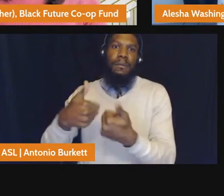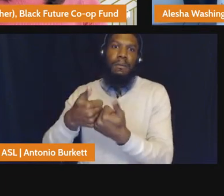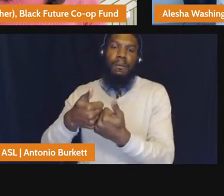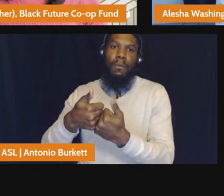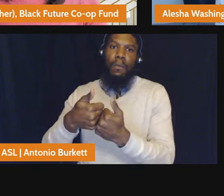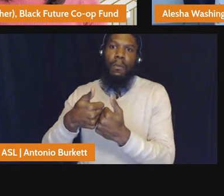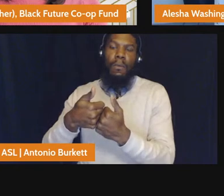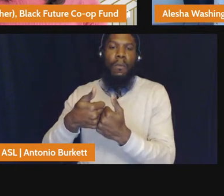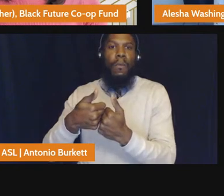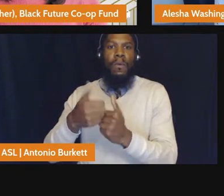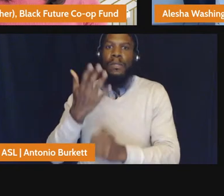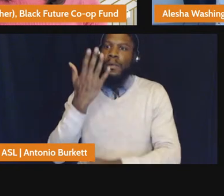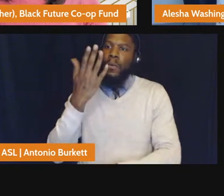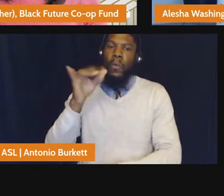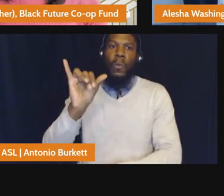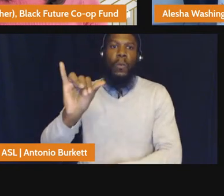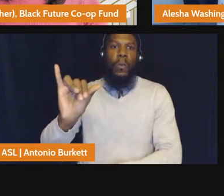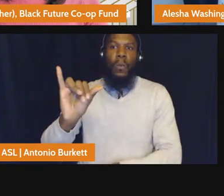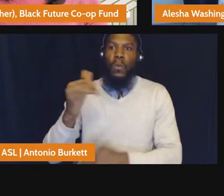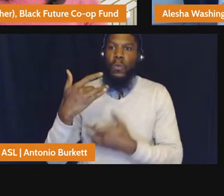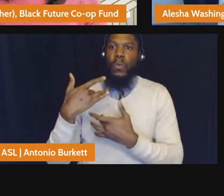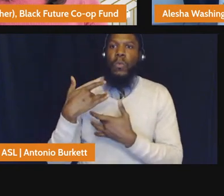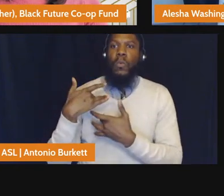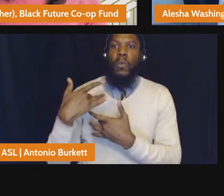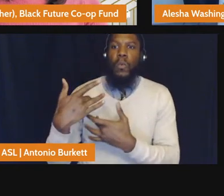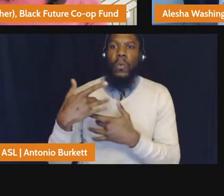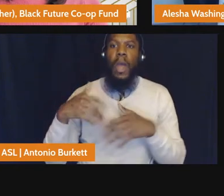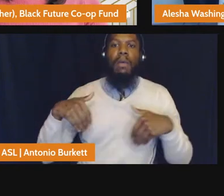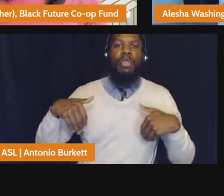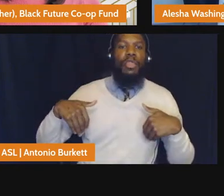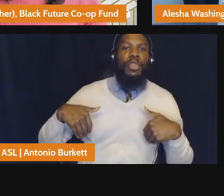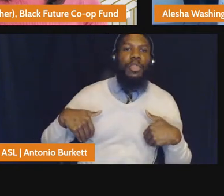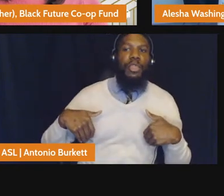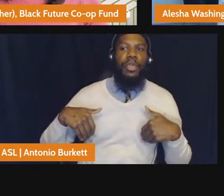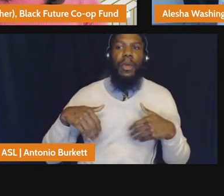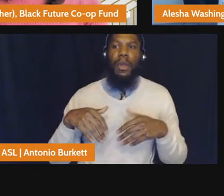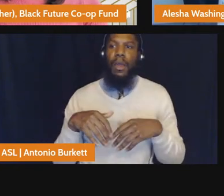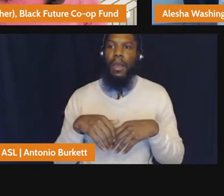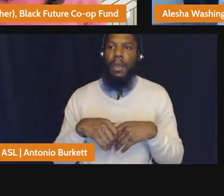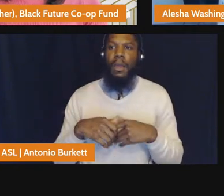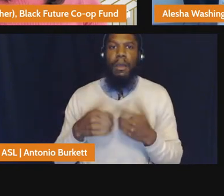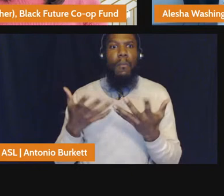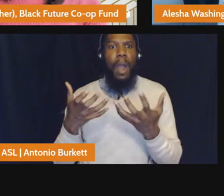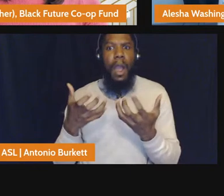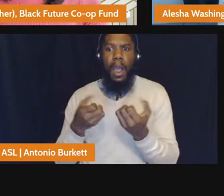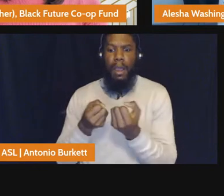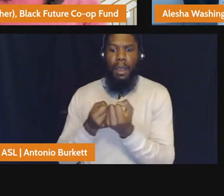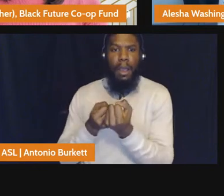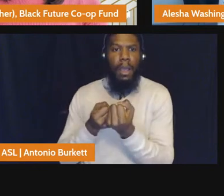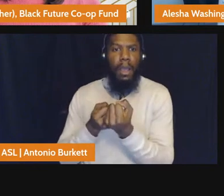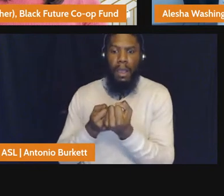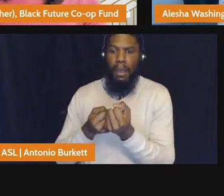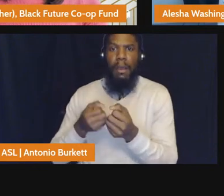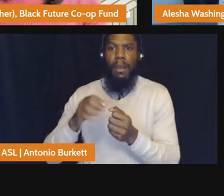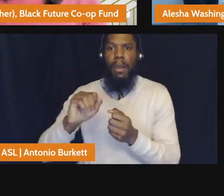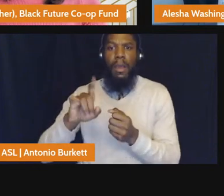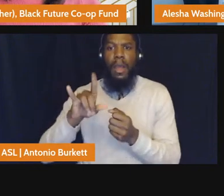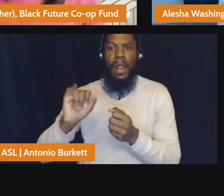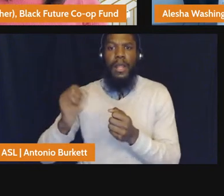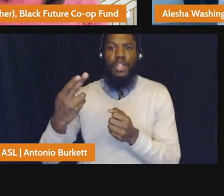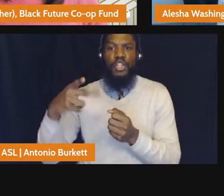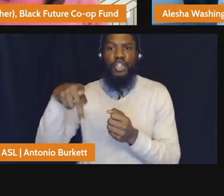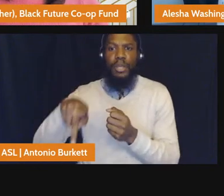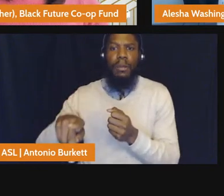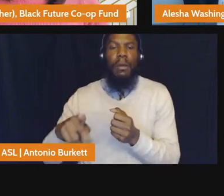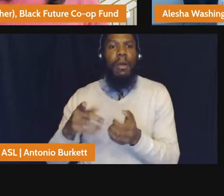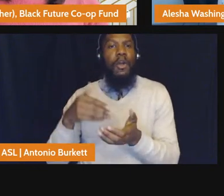used to not demanding that we be treated with the allyship that we deserve. But that allyship has to be more than just words. You know, it has to